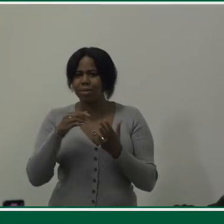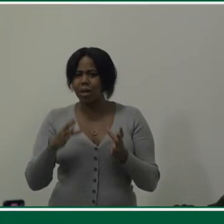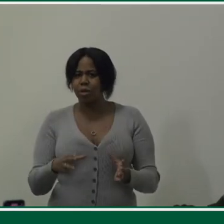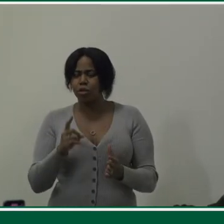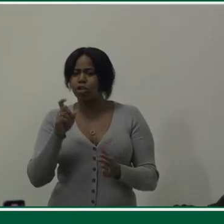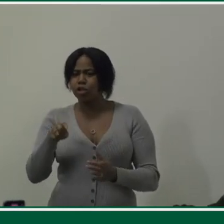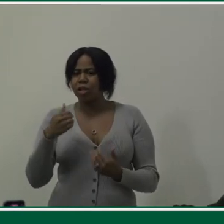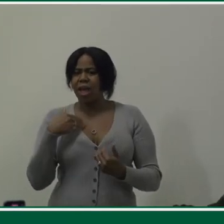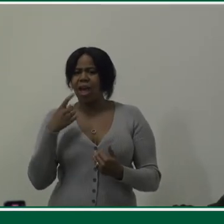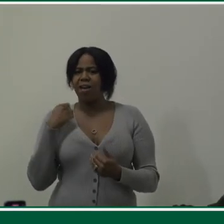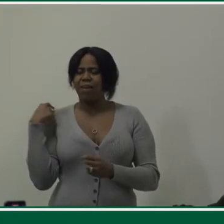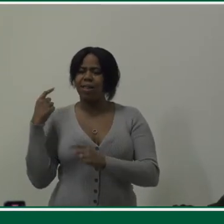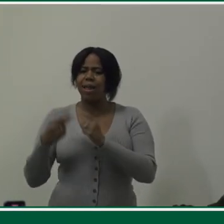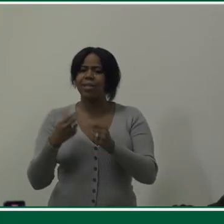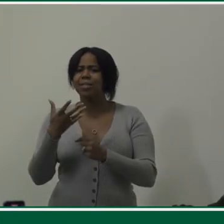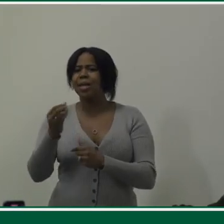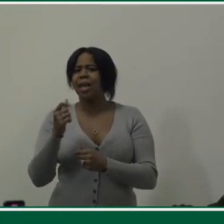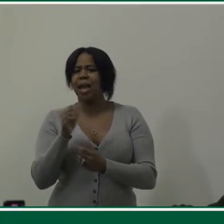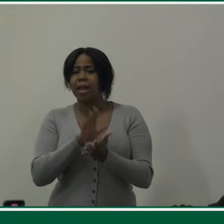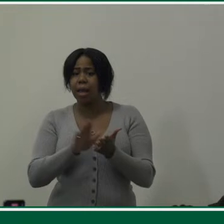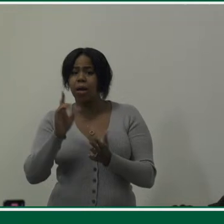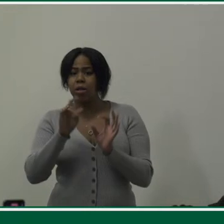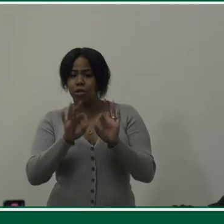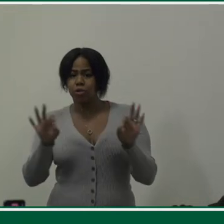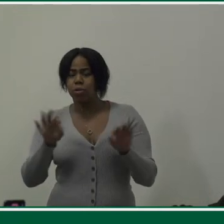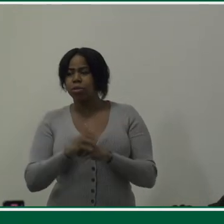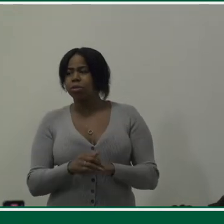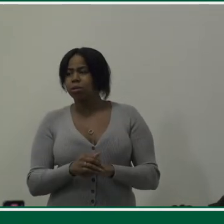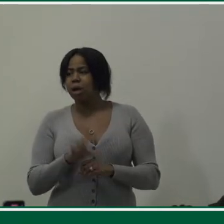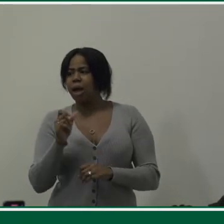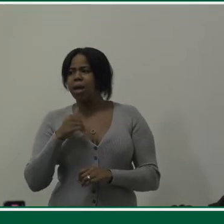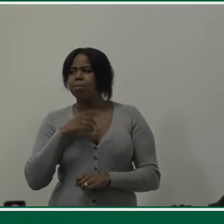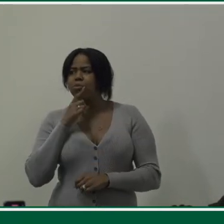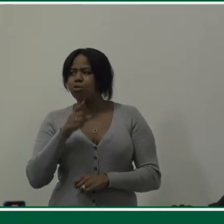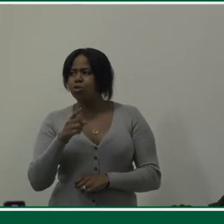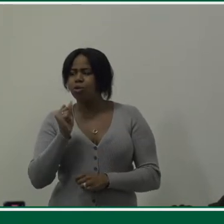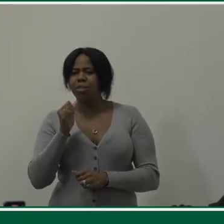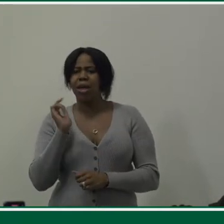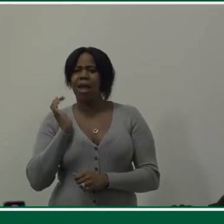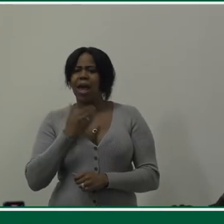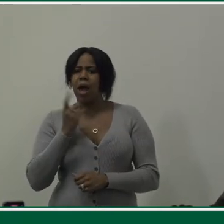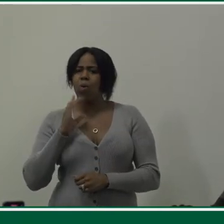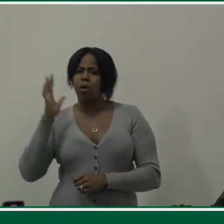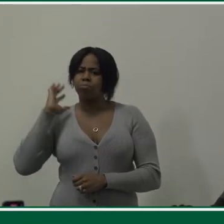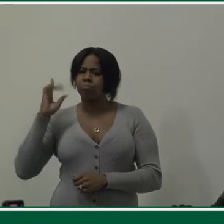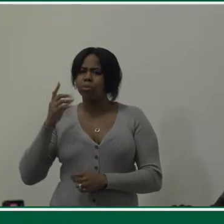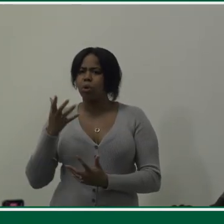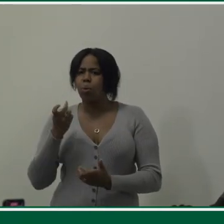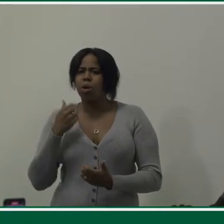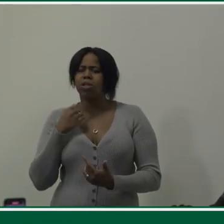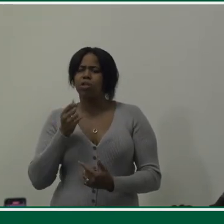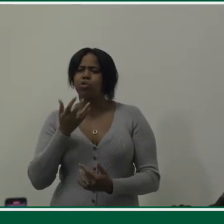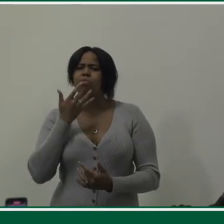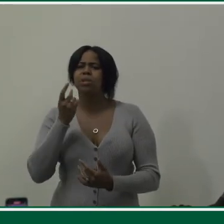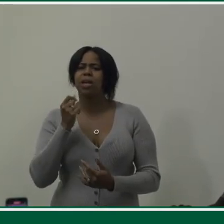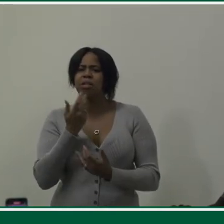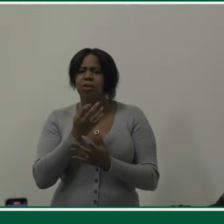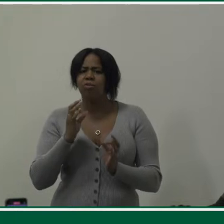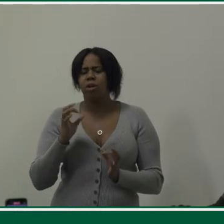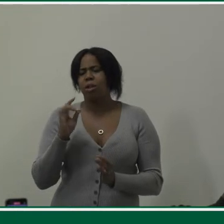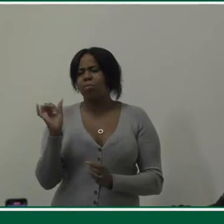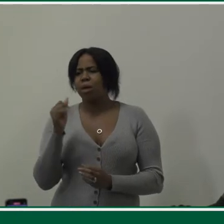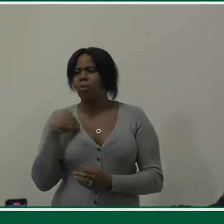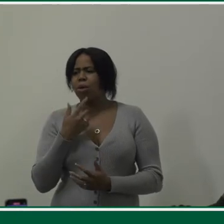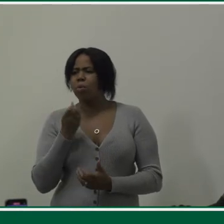and a college degree. I am sure the ancestors weaved and wept and wanted to taste freedom like we taste good